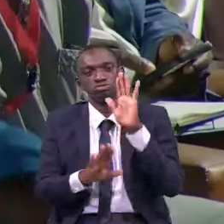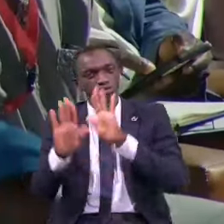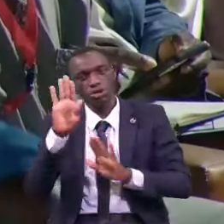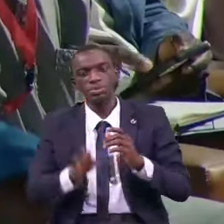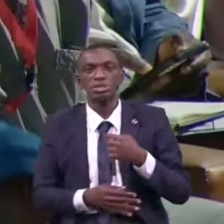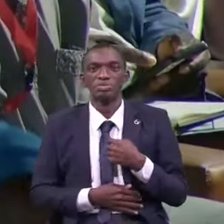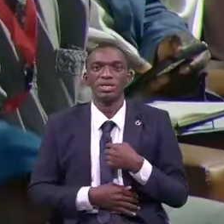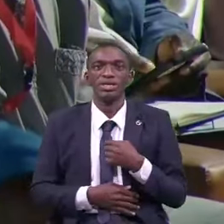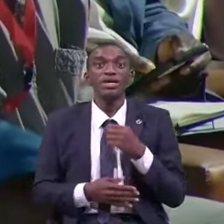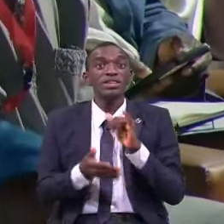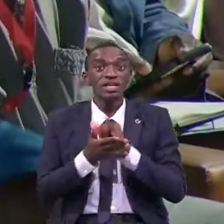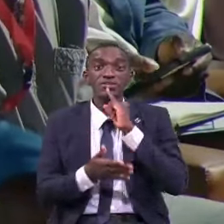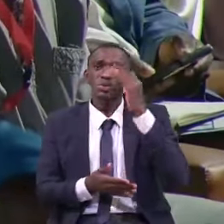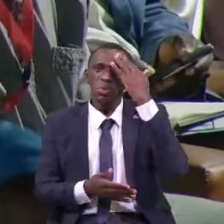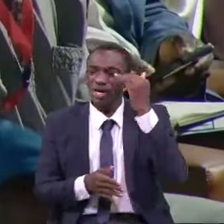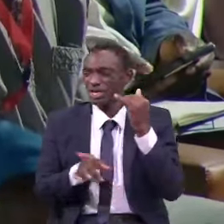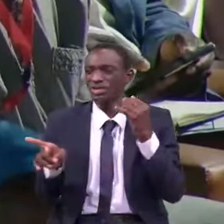That's why I was thinking, what will I do?